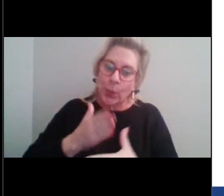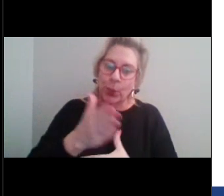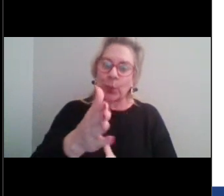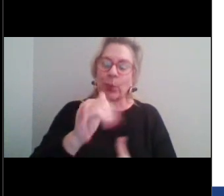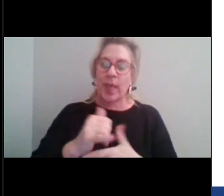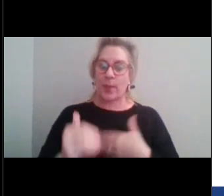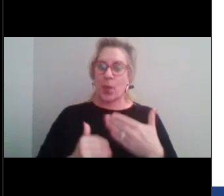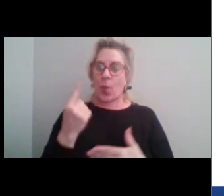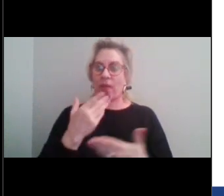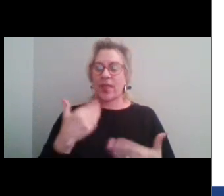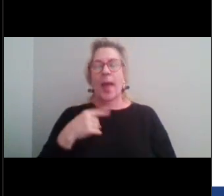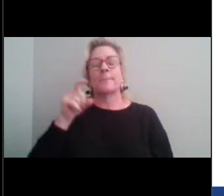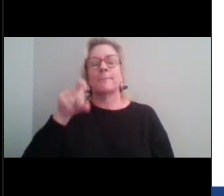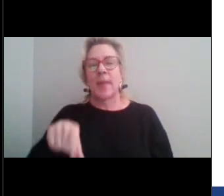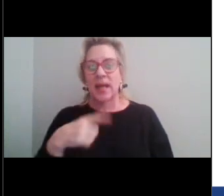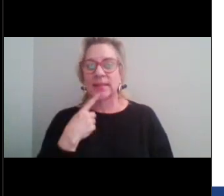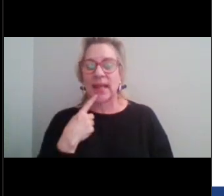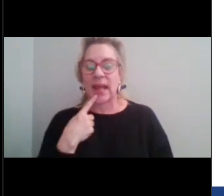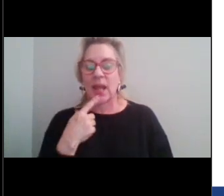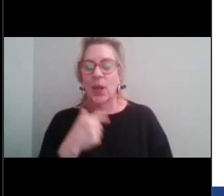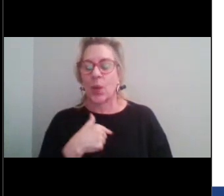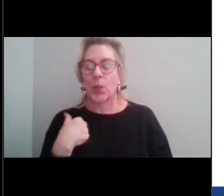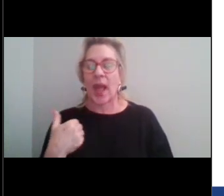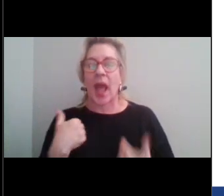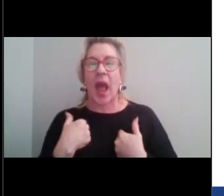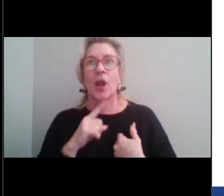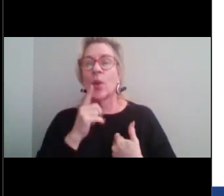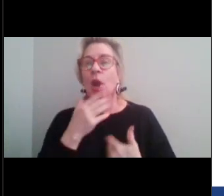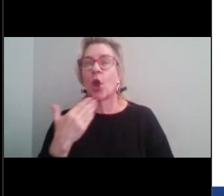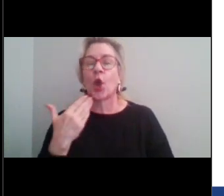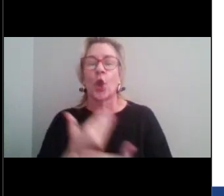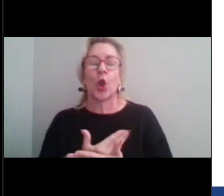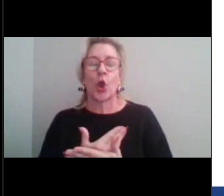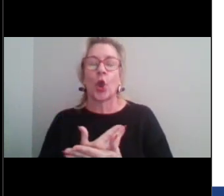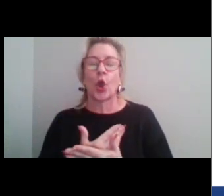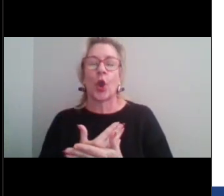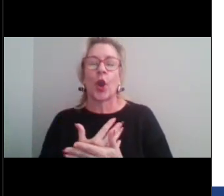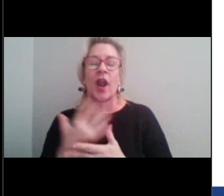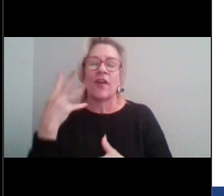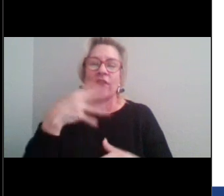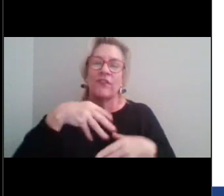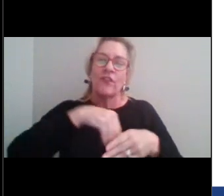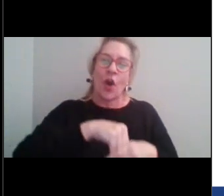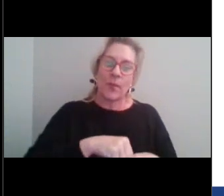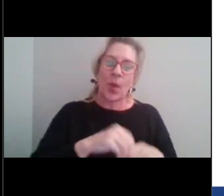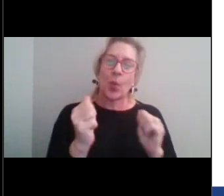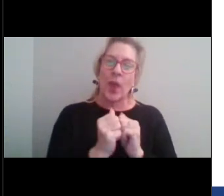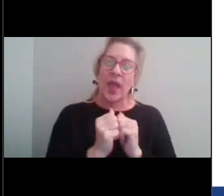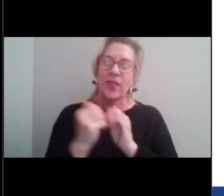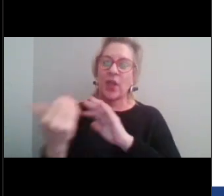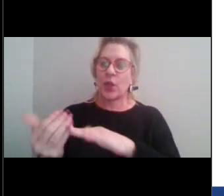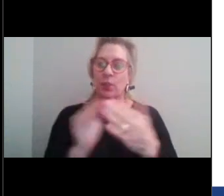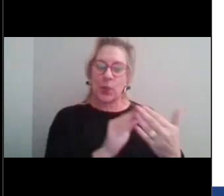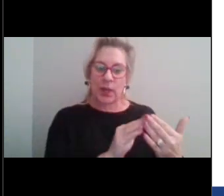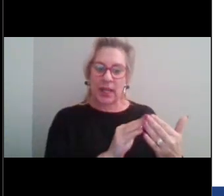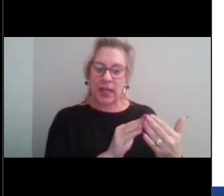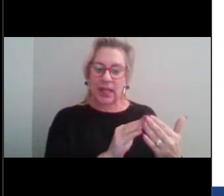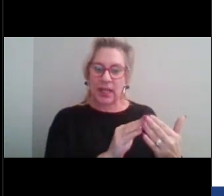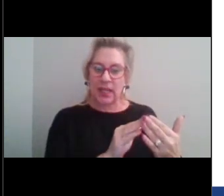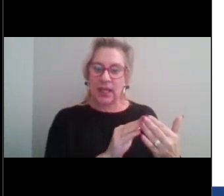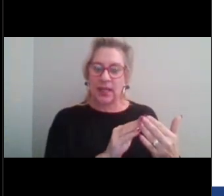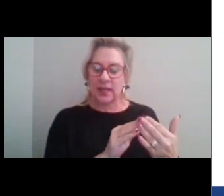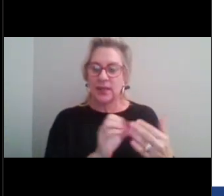I got to say is we had such a great re-engagement with the communities where that conversation had stopped when the environmental